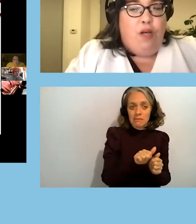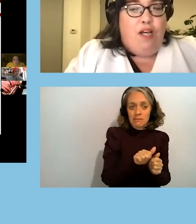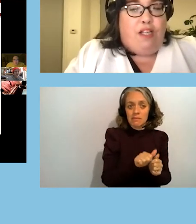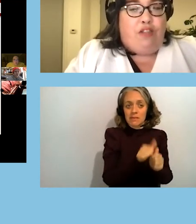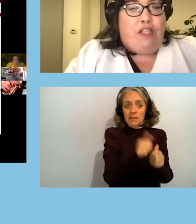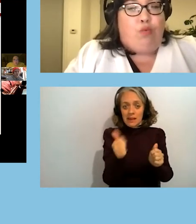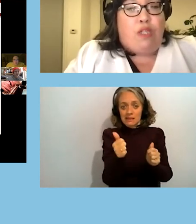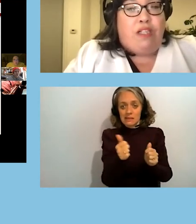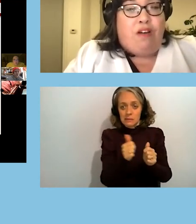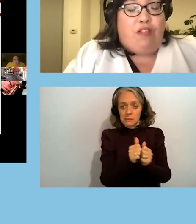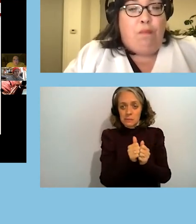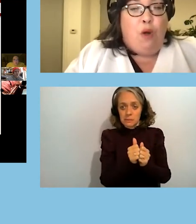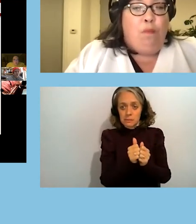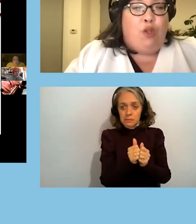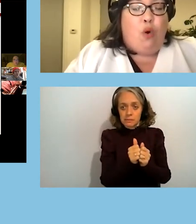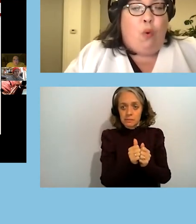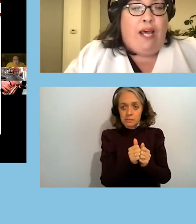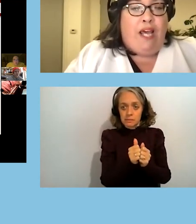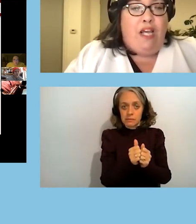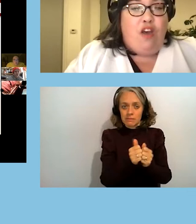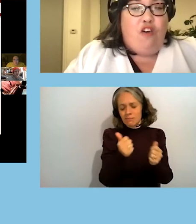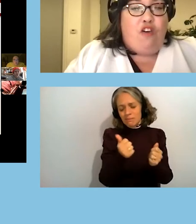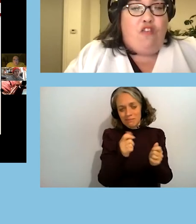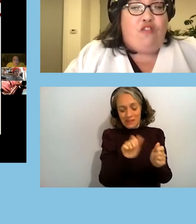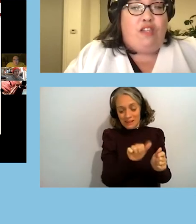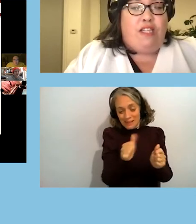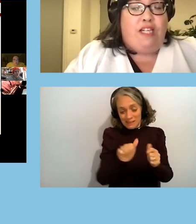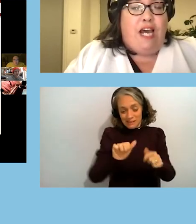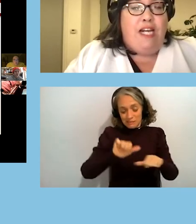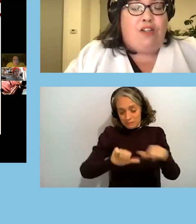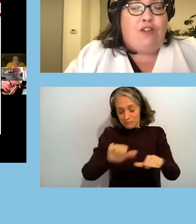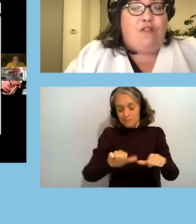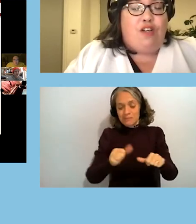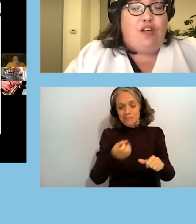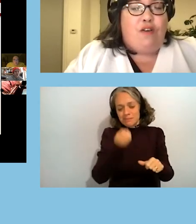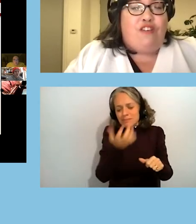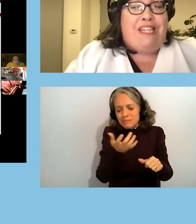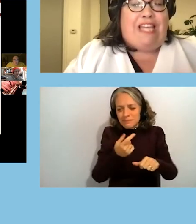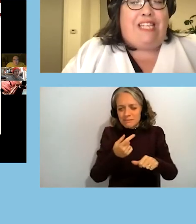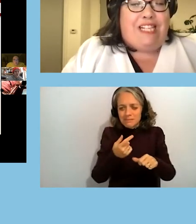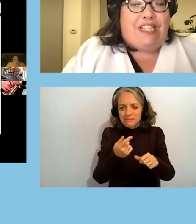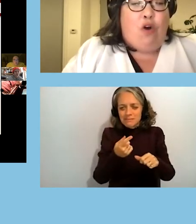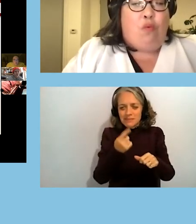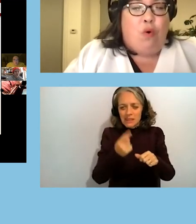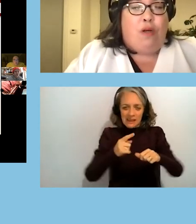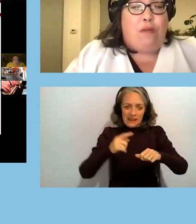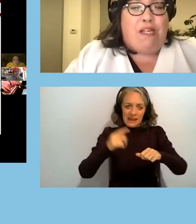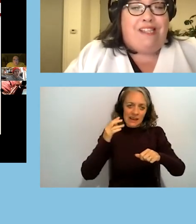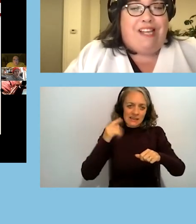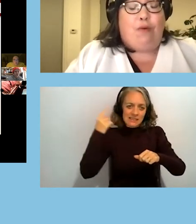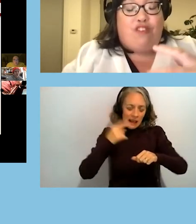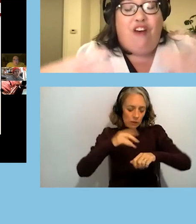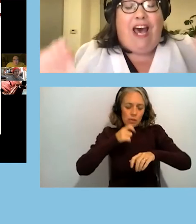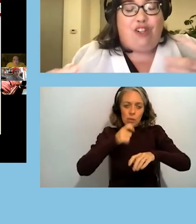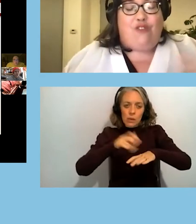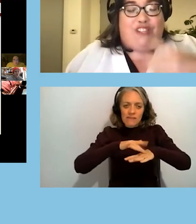film, there is a really lovely moment where the kind of phonetics of what's being